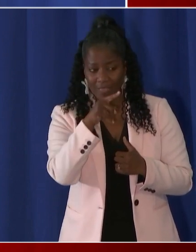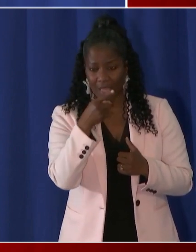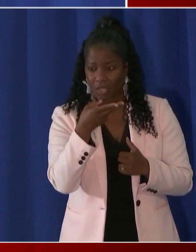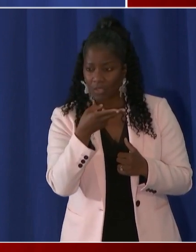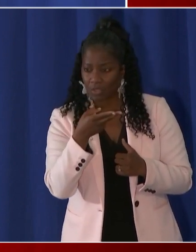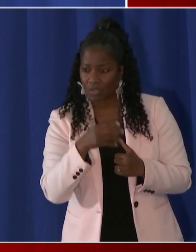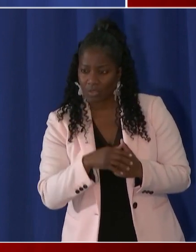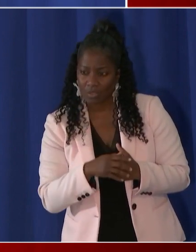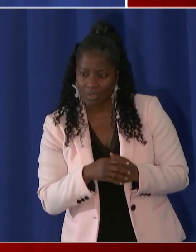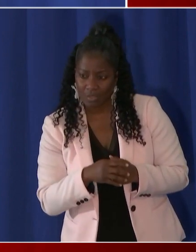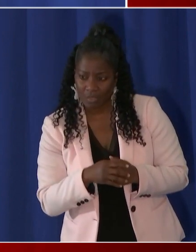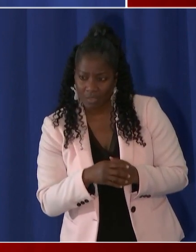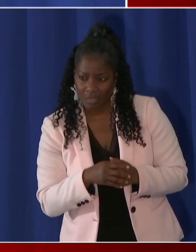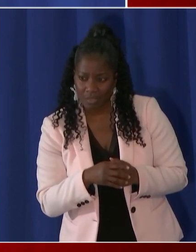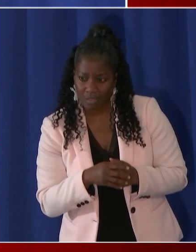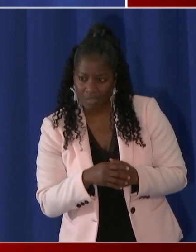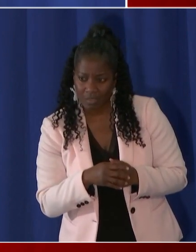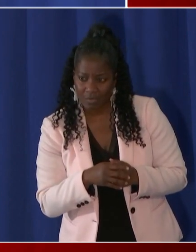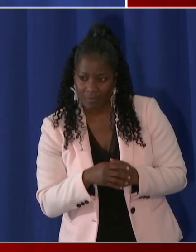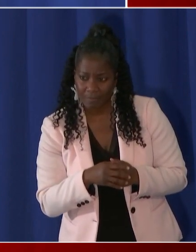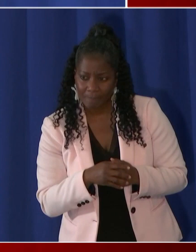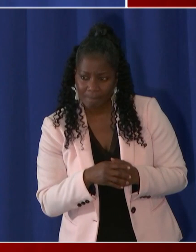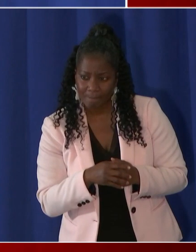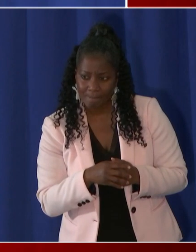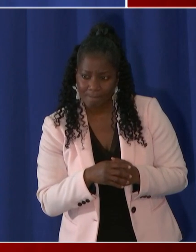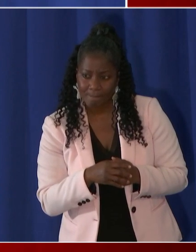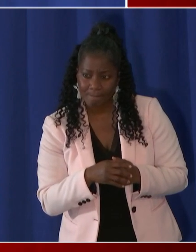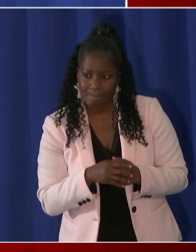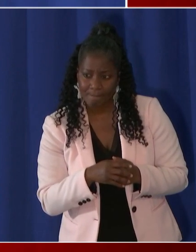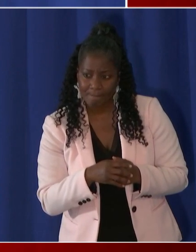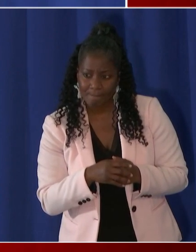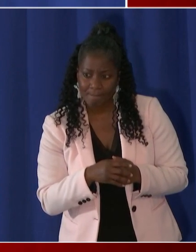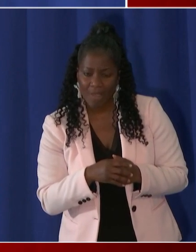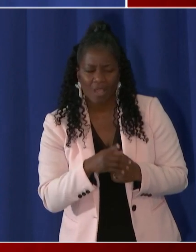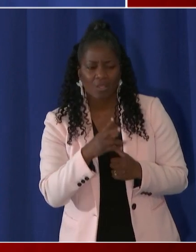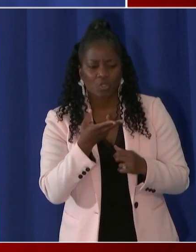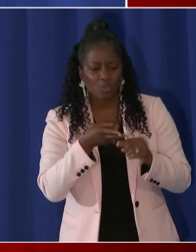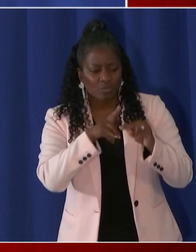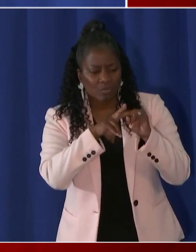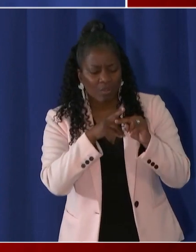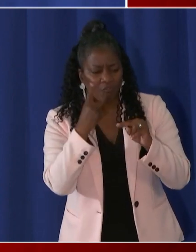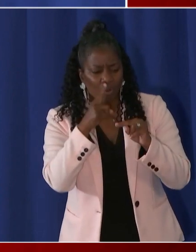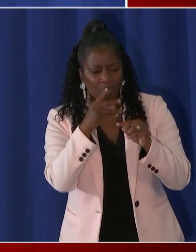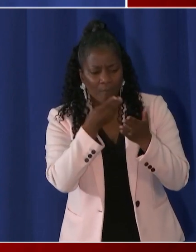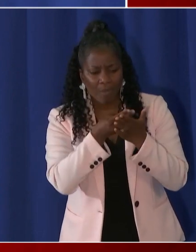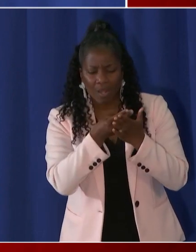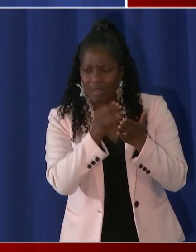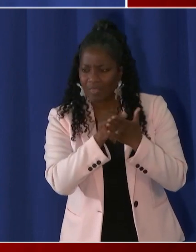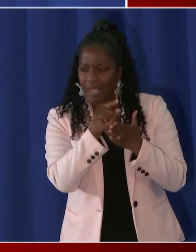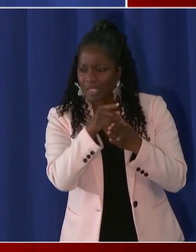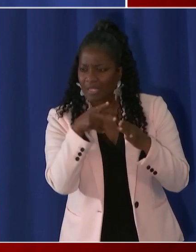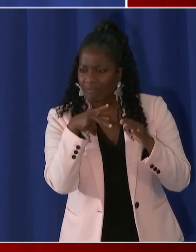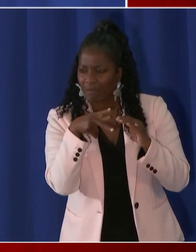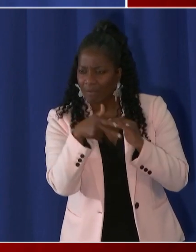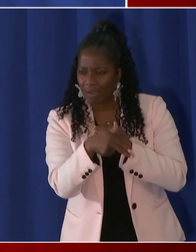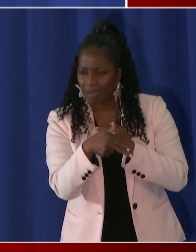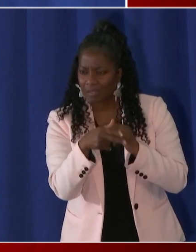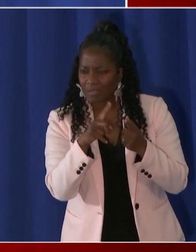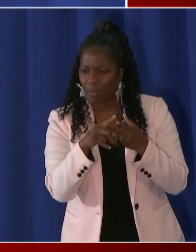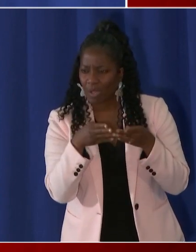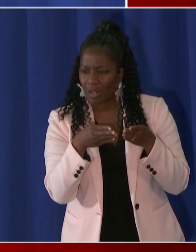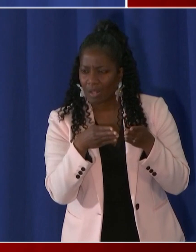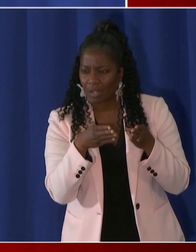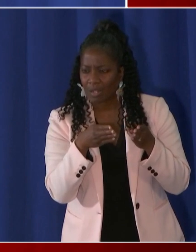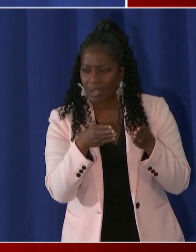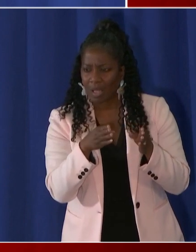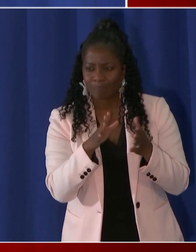this supposed conflict over money he cut for proposed incentives that were about a squad car, a take-home